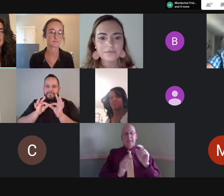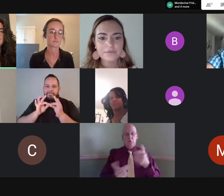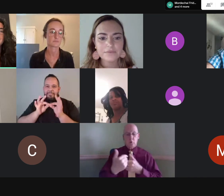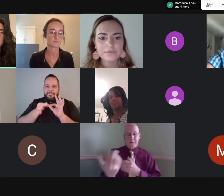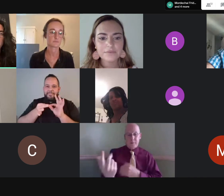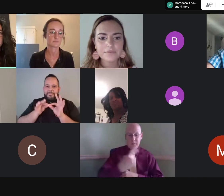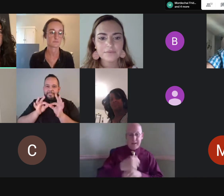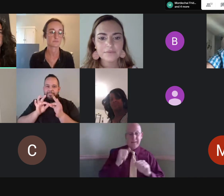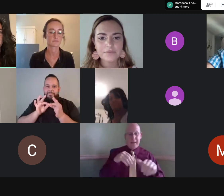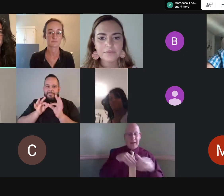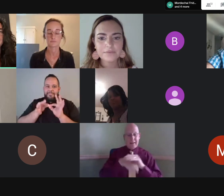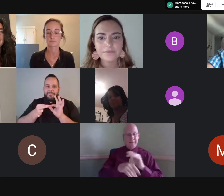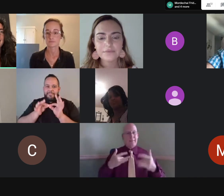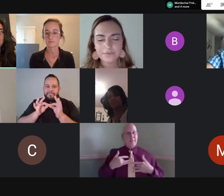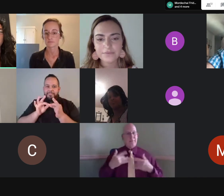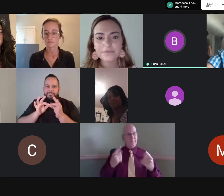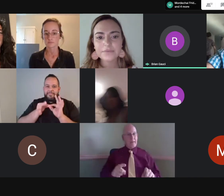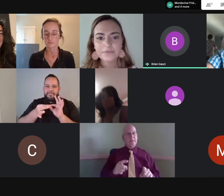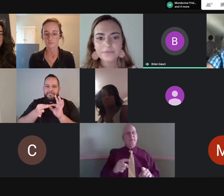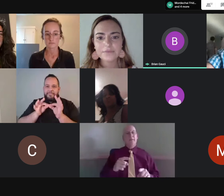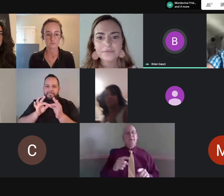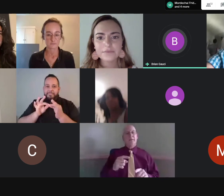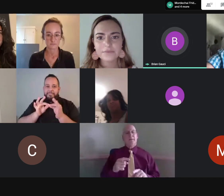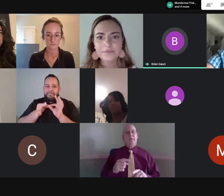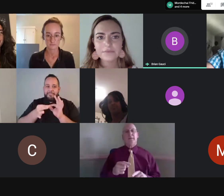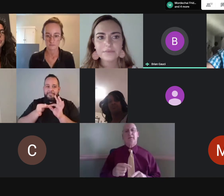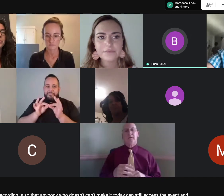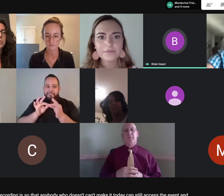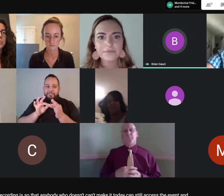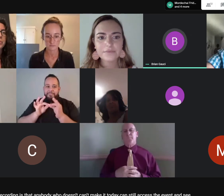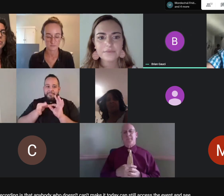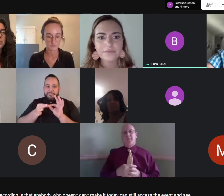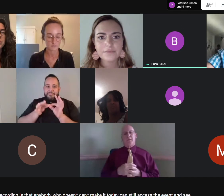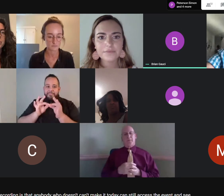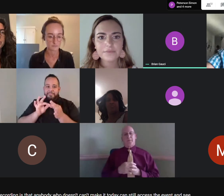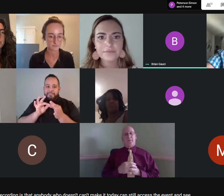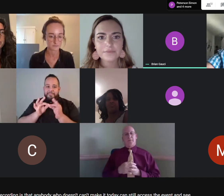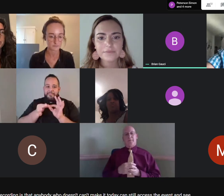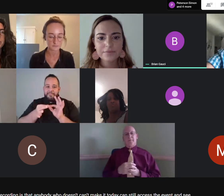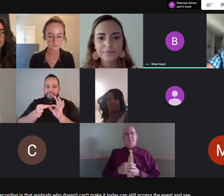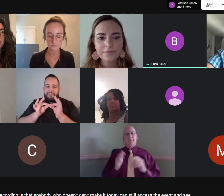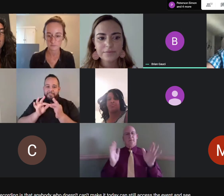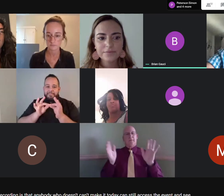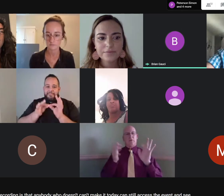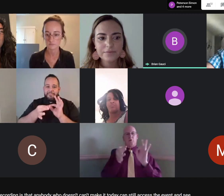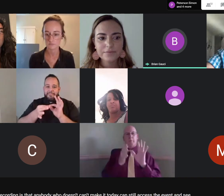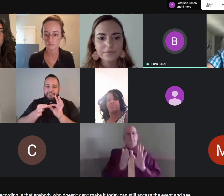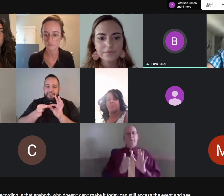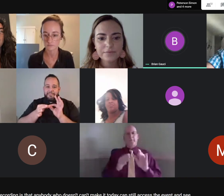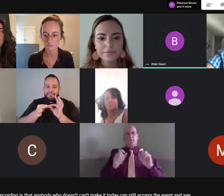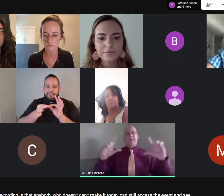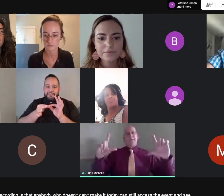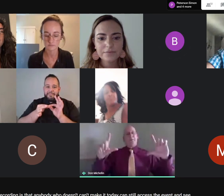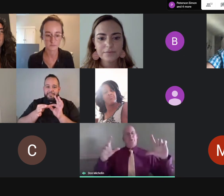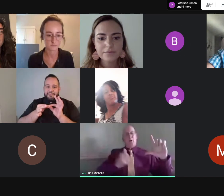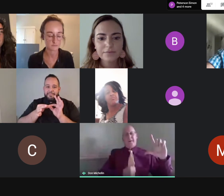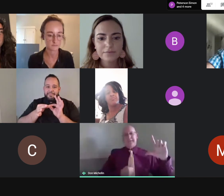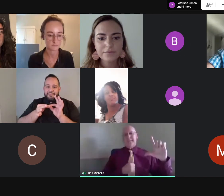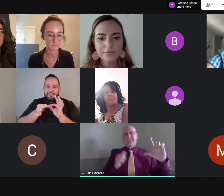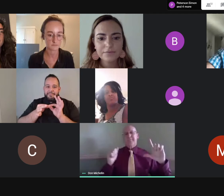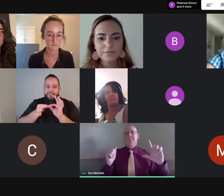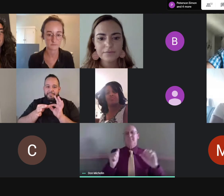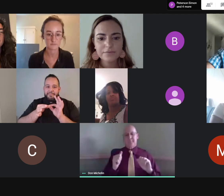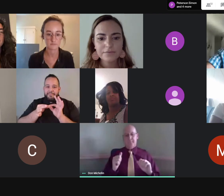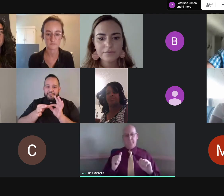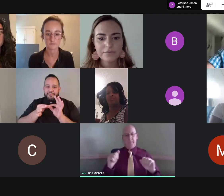the event and see what we talked about. Juan is saying that he can't see the interpreter. Juan's not. The interpreter's on the screen.